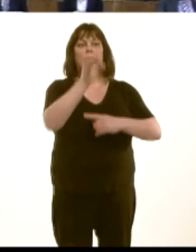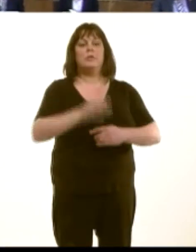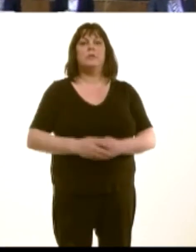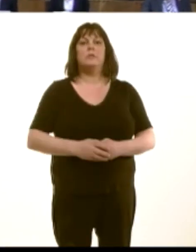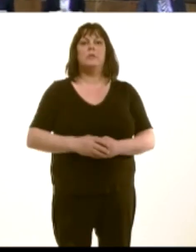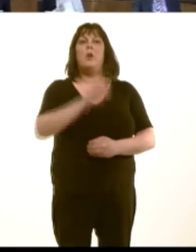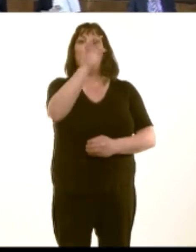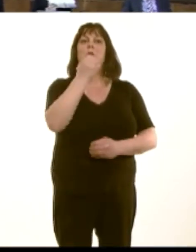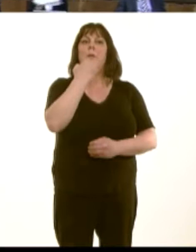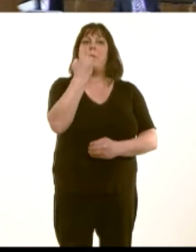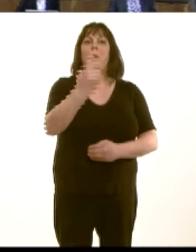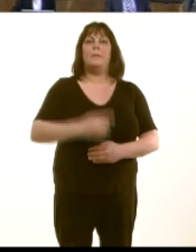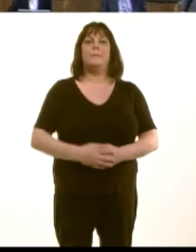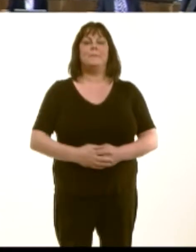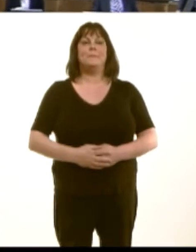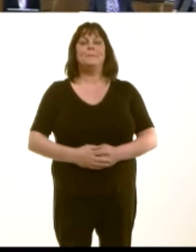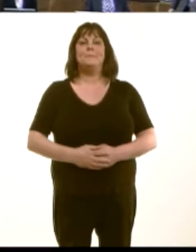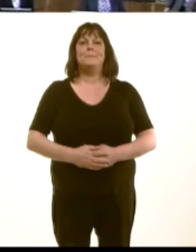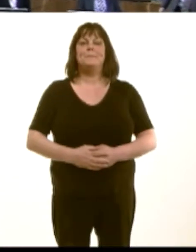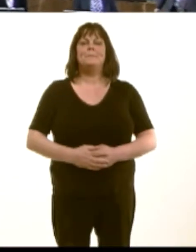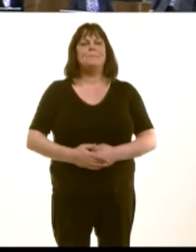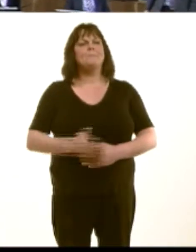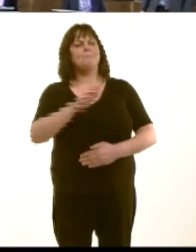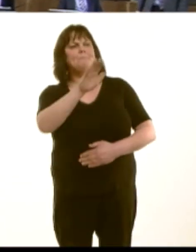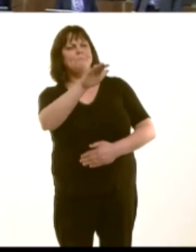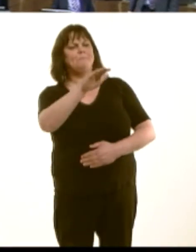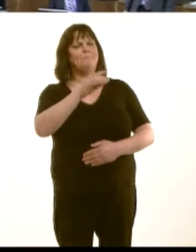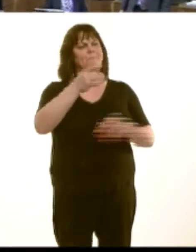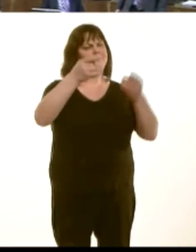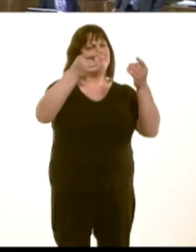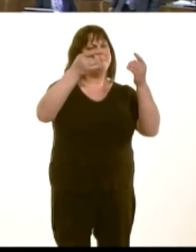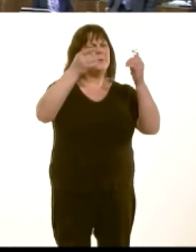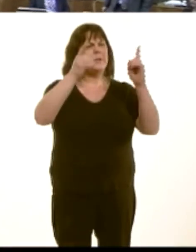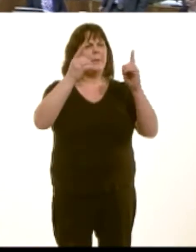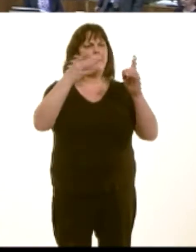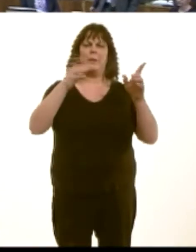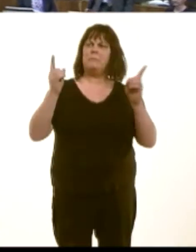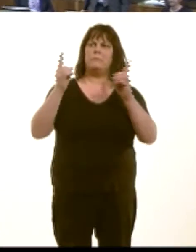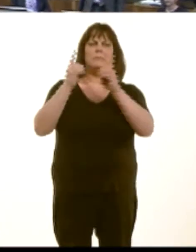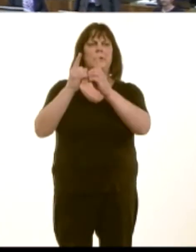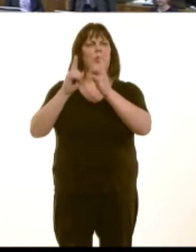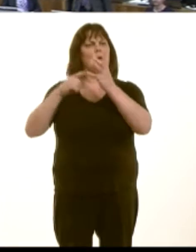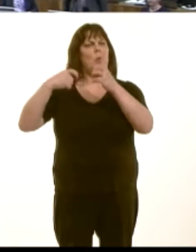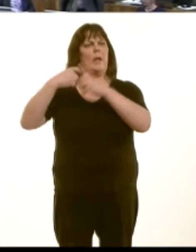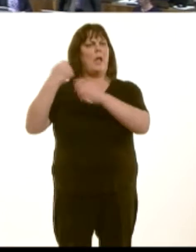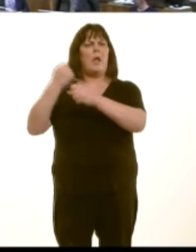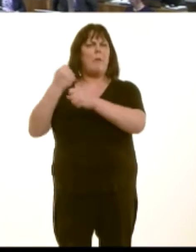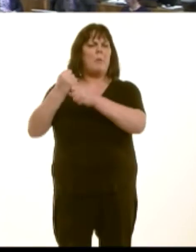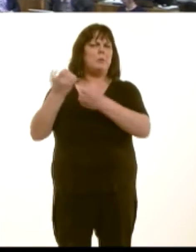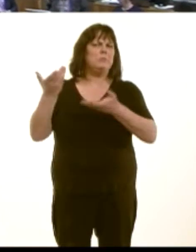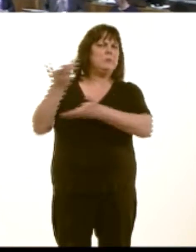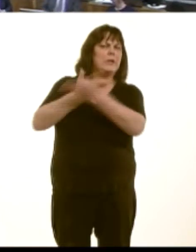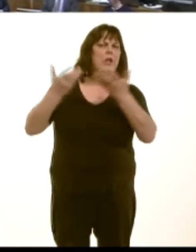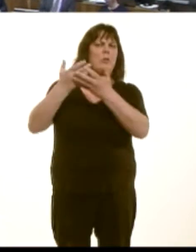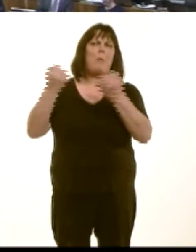Thomas. Thank you, Presiding Officer. What discussions has the First Minister held with the UK Government regarding the devolution of further powers